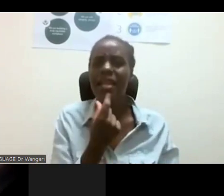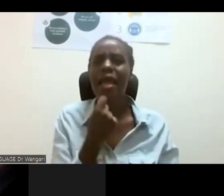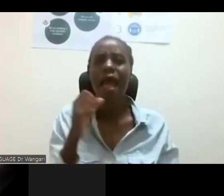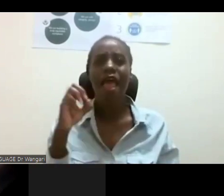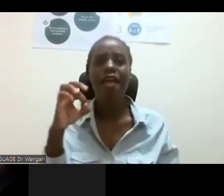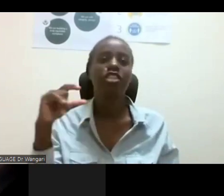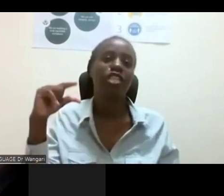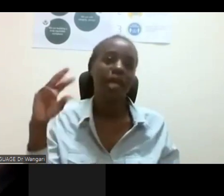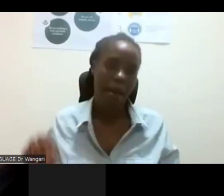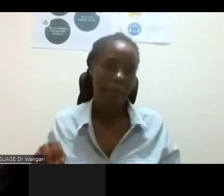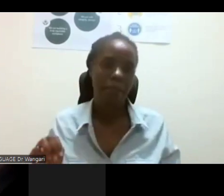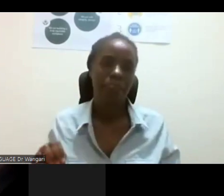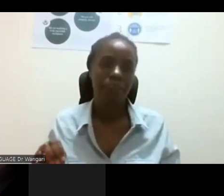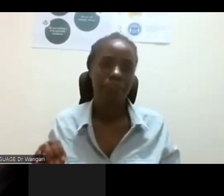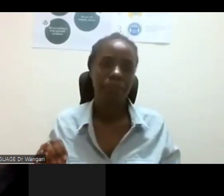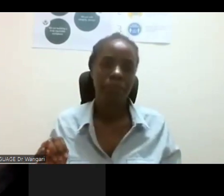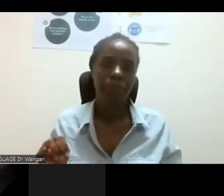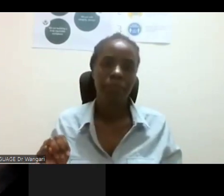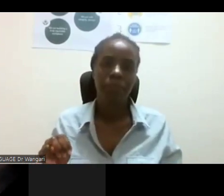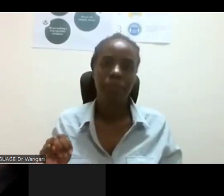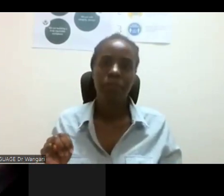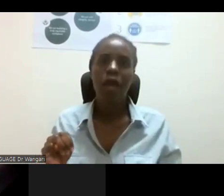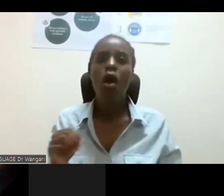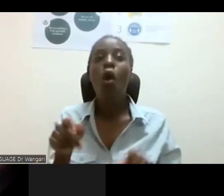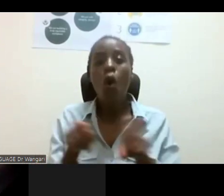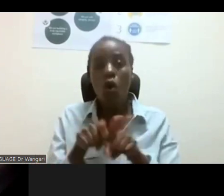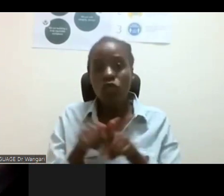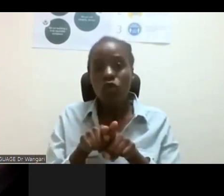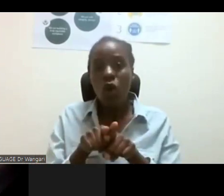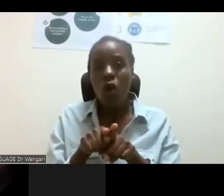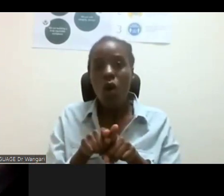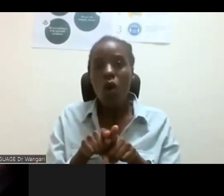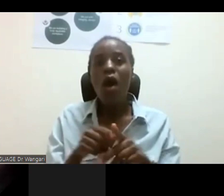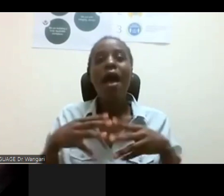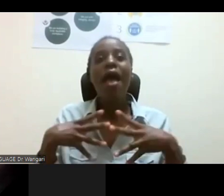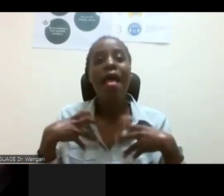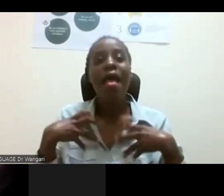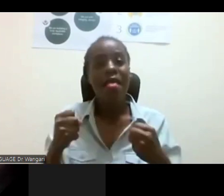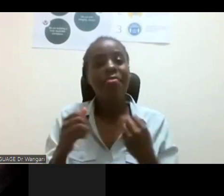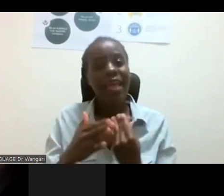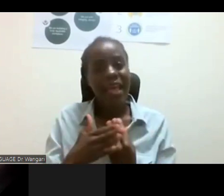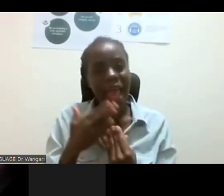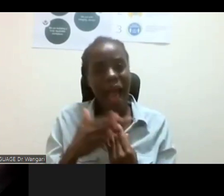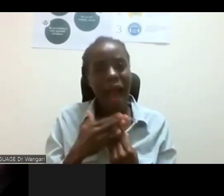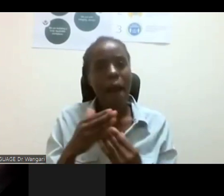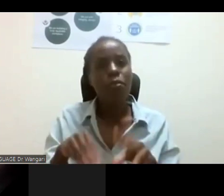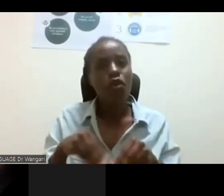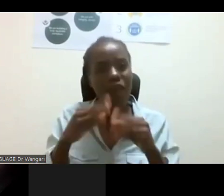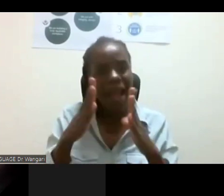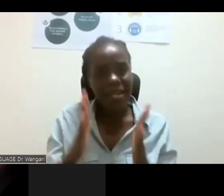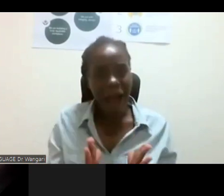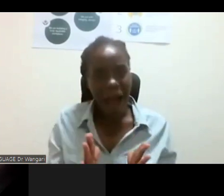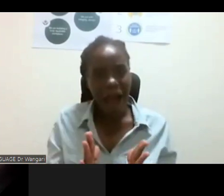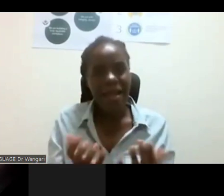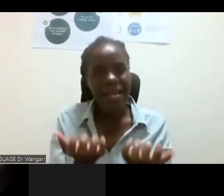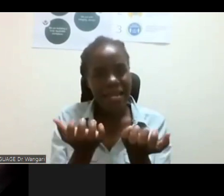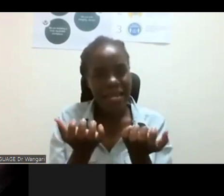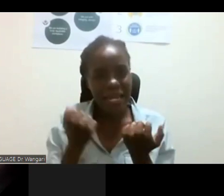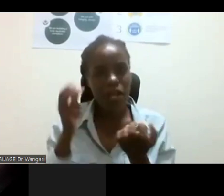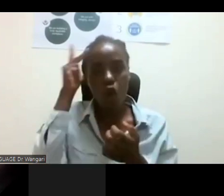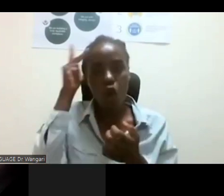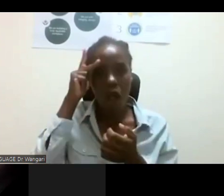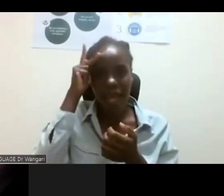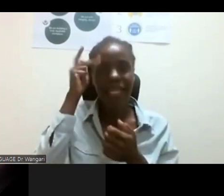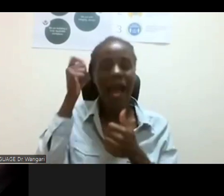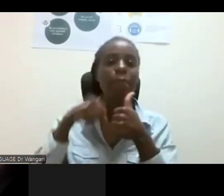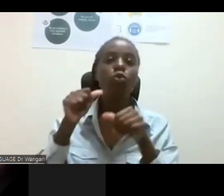Healthcare provider should be equipped with knowledge on survivors and the